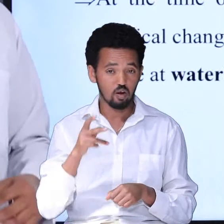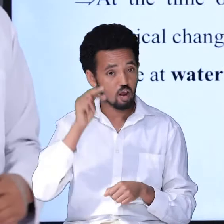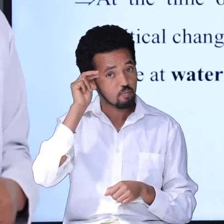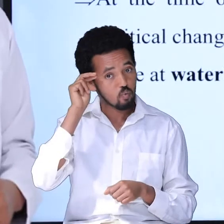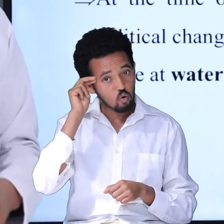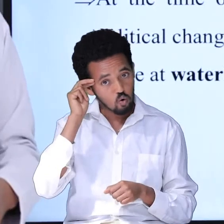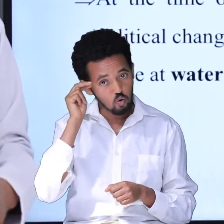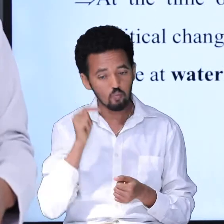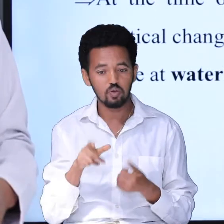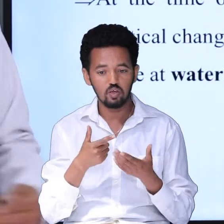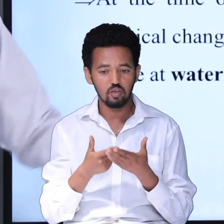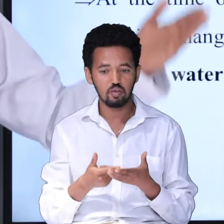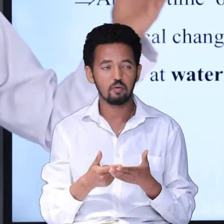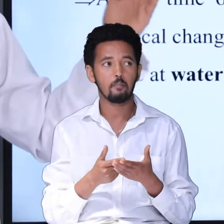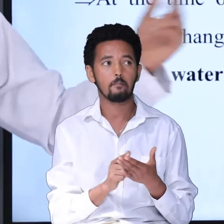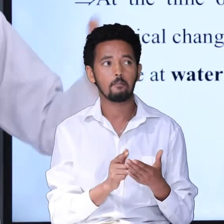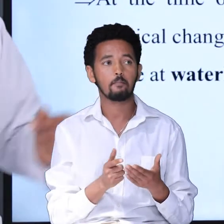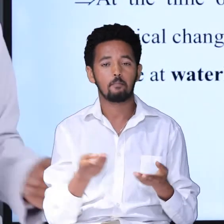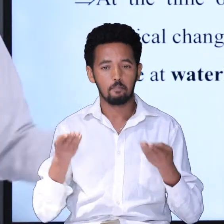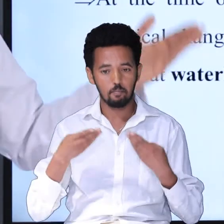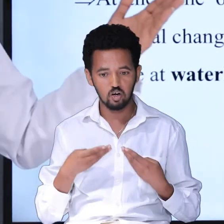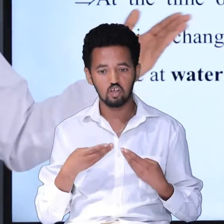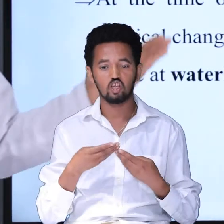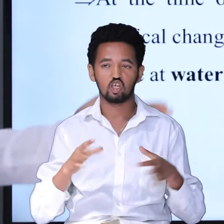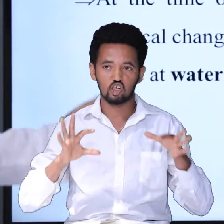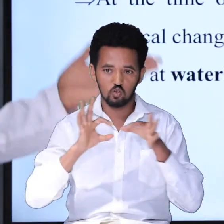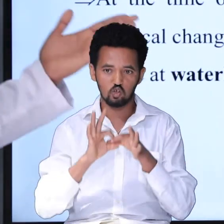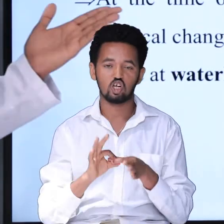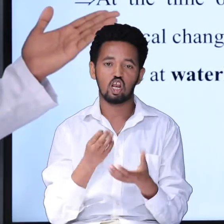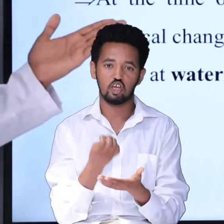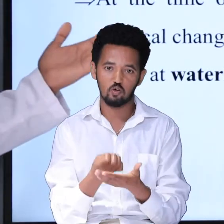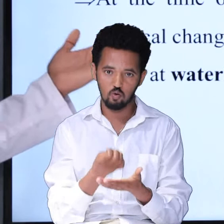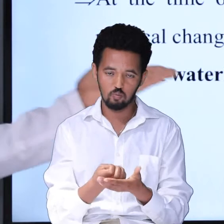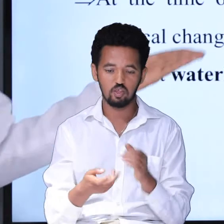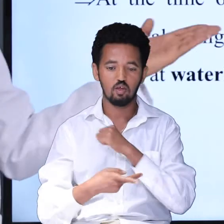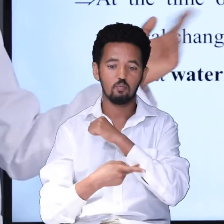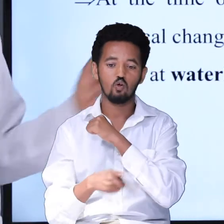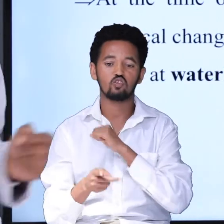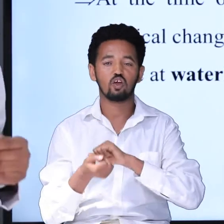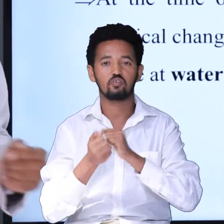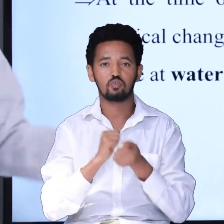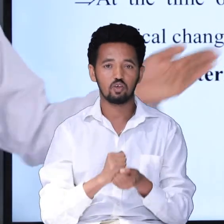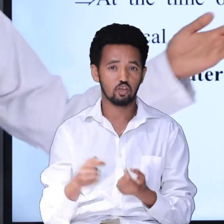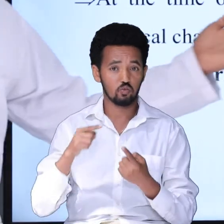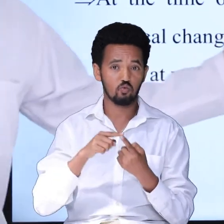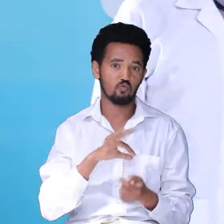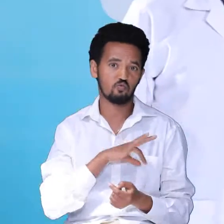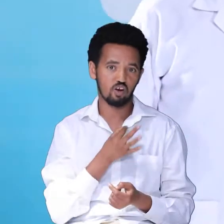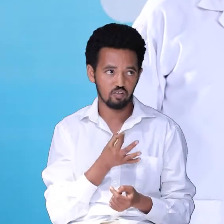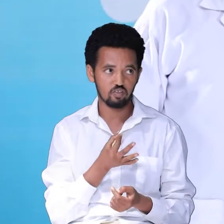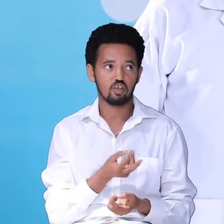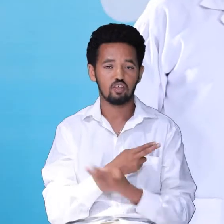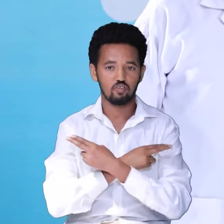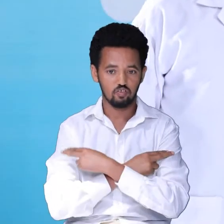level, he bring social, economic and political changes to France and the